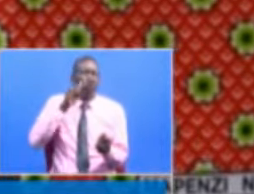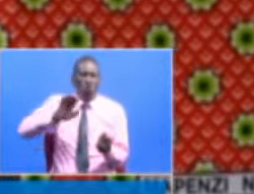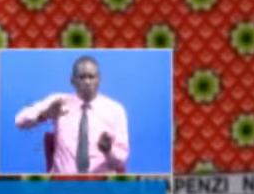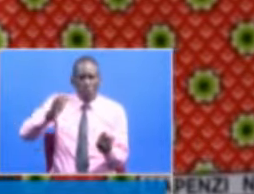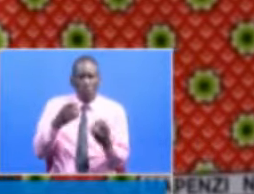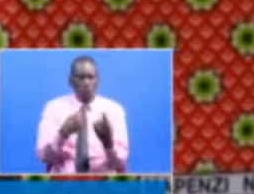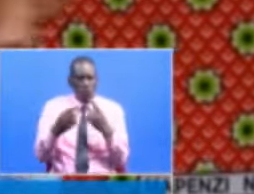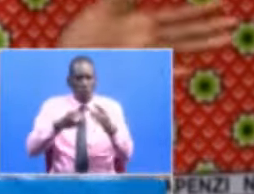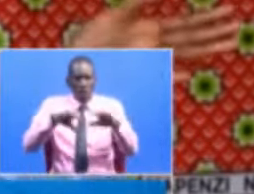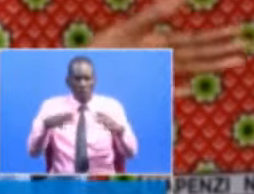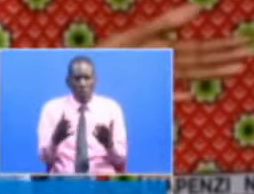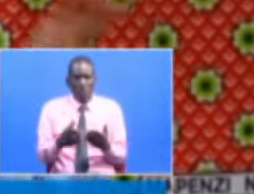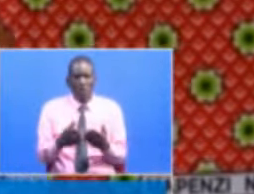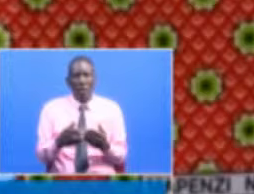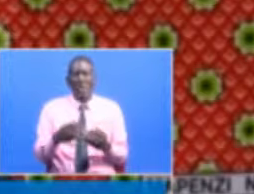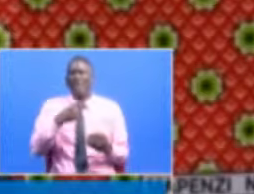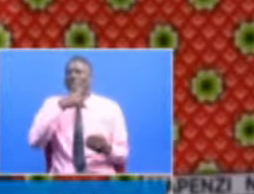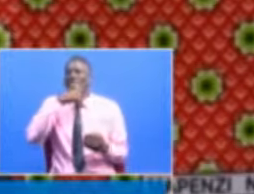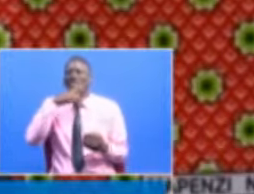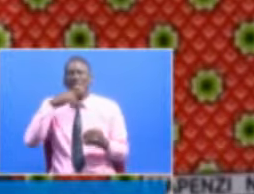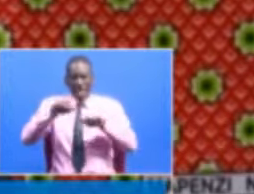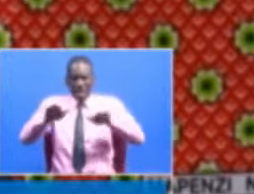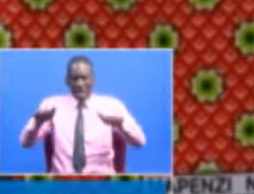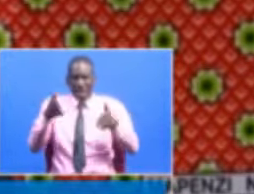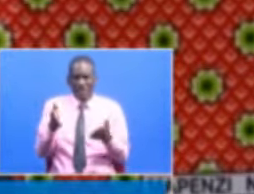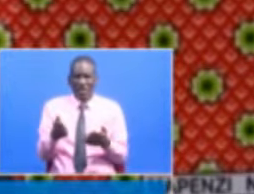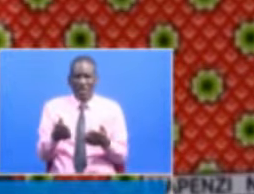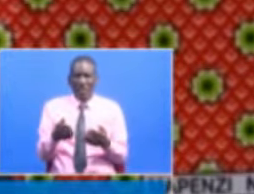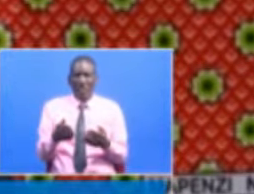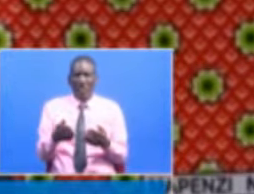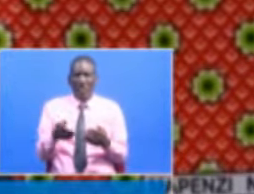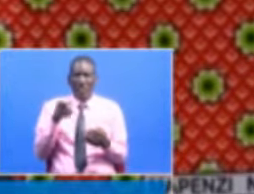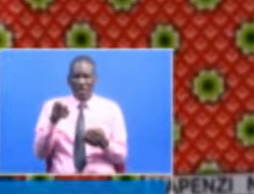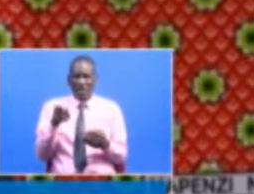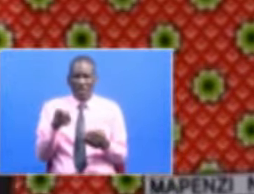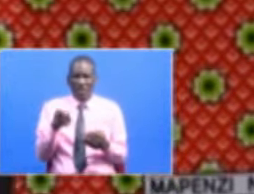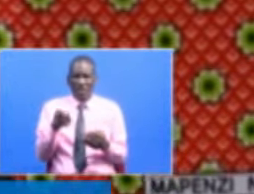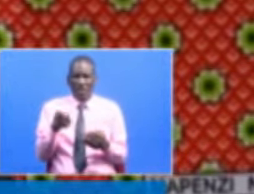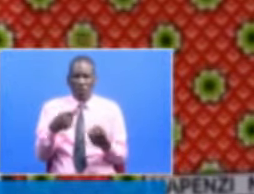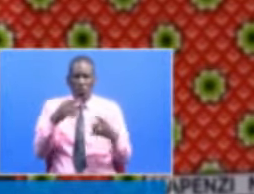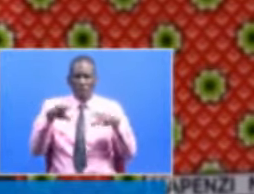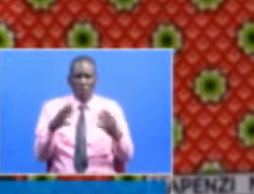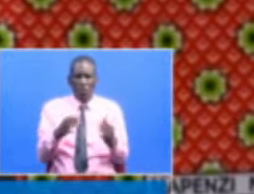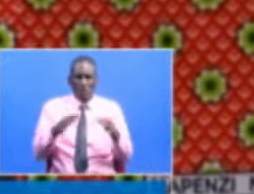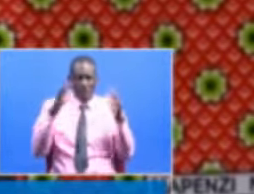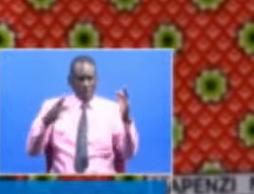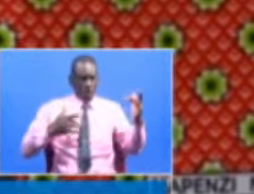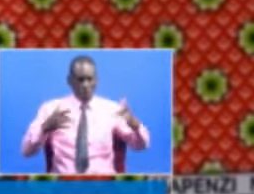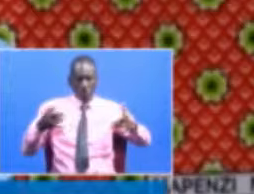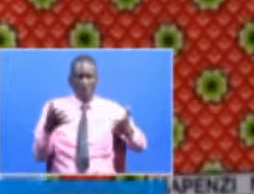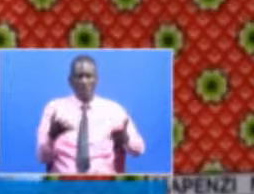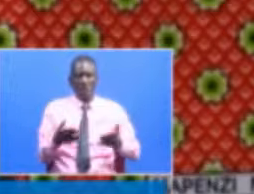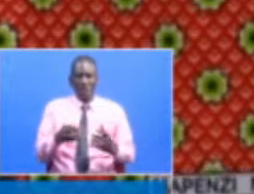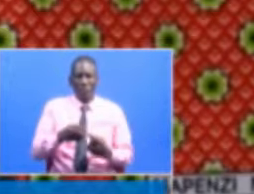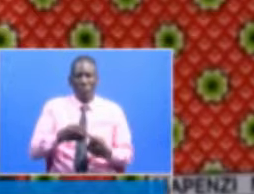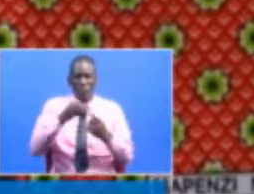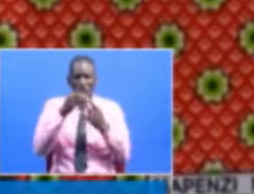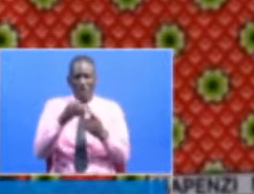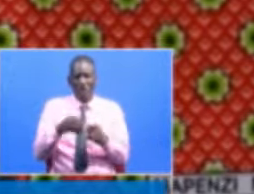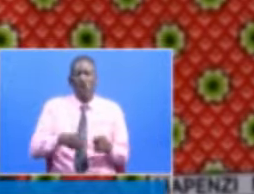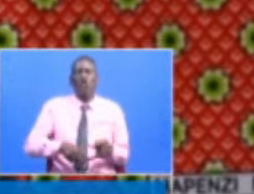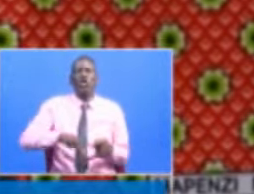about desertification, Omar, if I may start with you. Desertification is a major concern, particularly in the northern